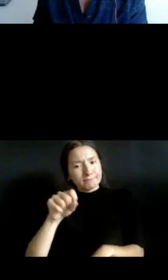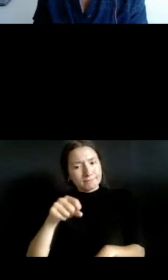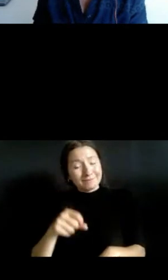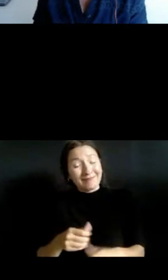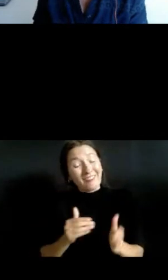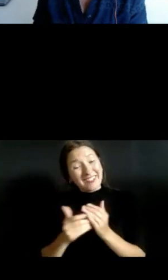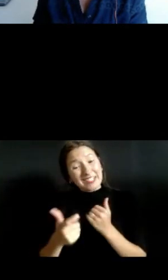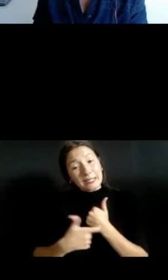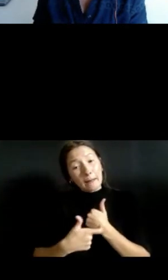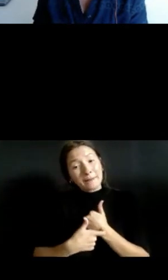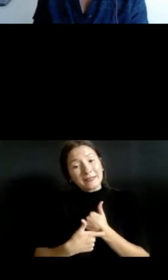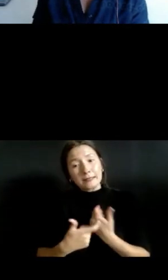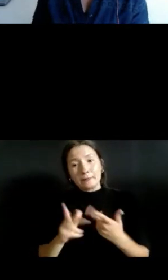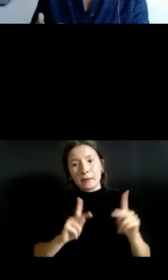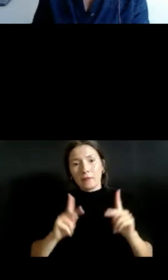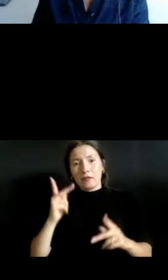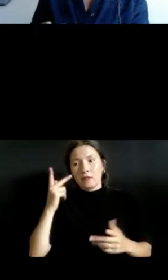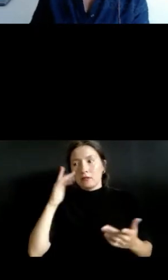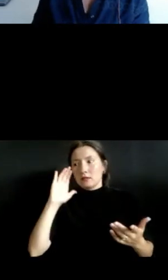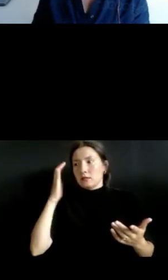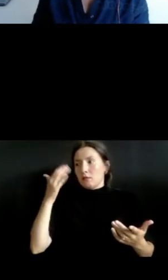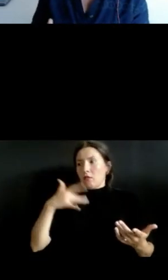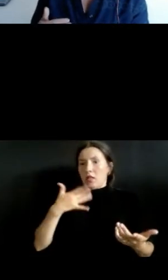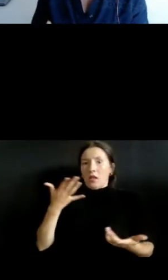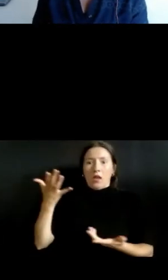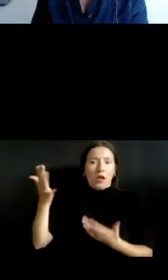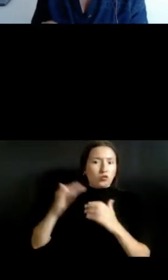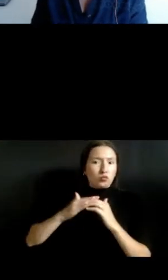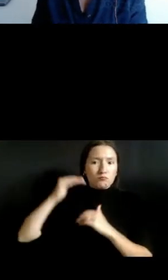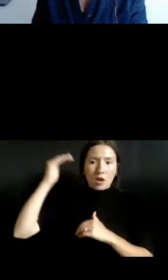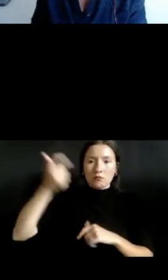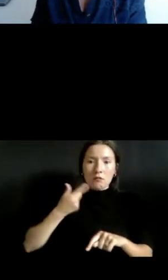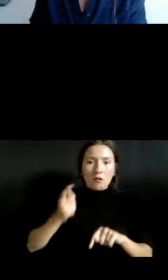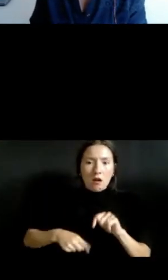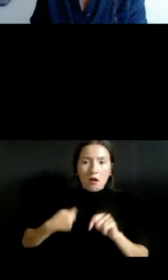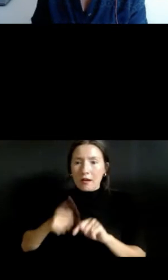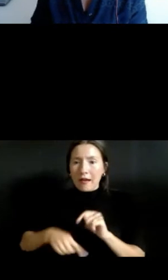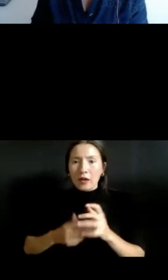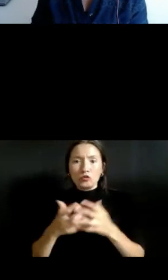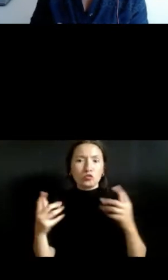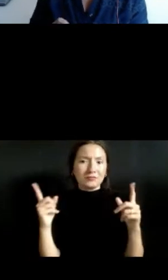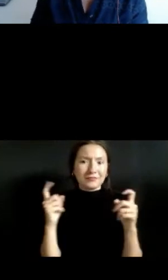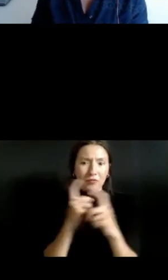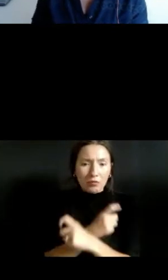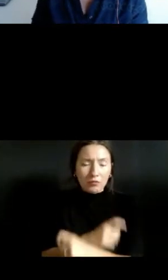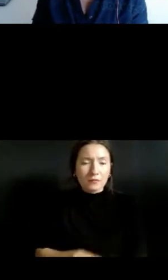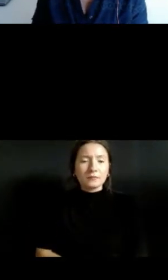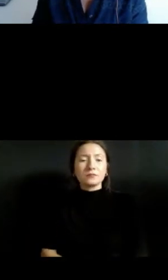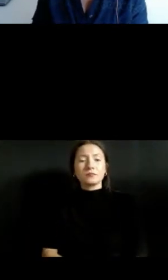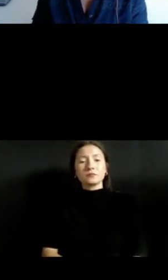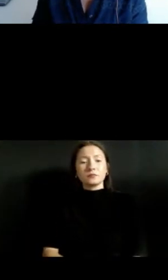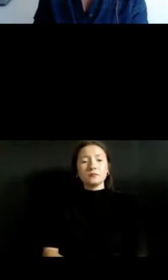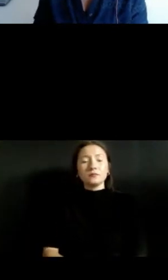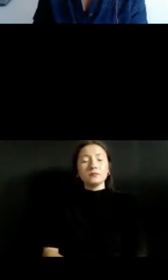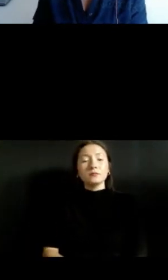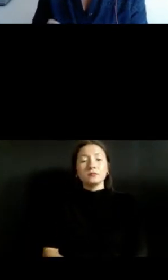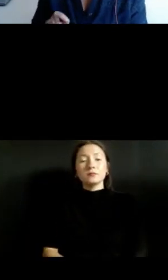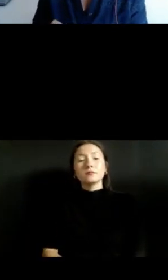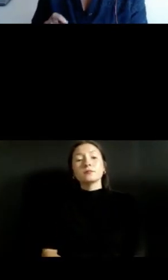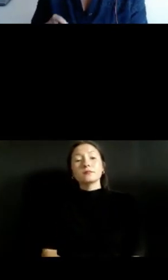look at one of the most notorious of these WCAG success criterion. They're called WCAG 1.3.1, Info